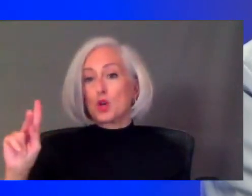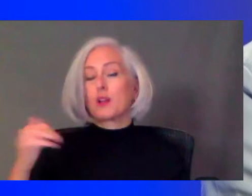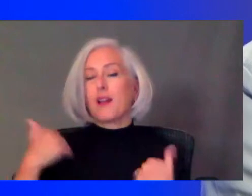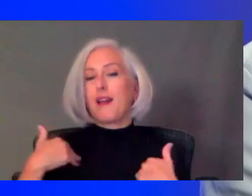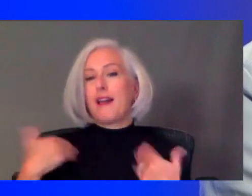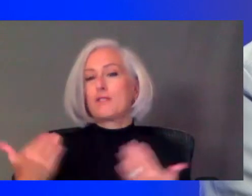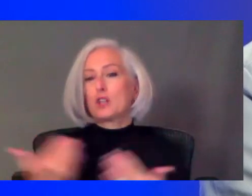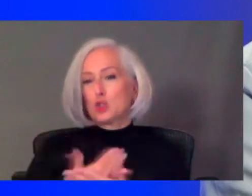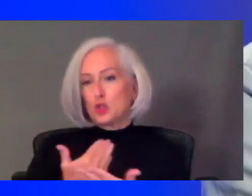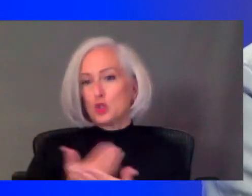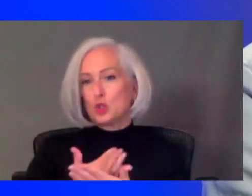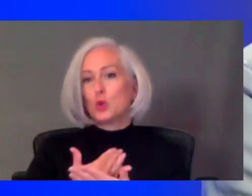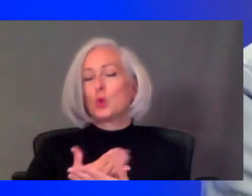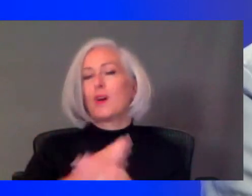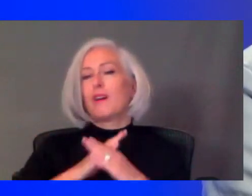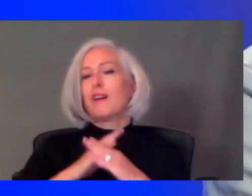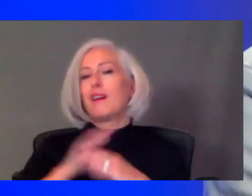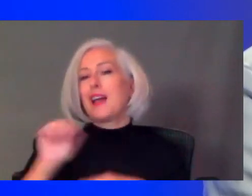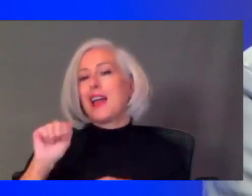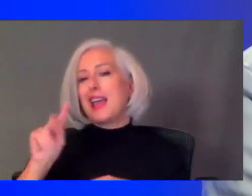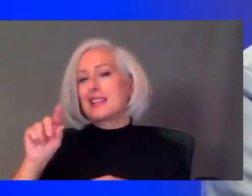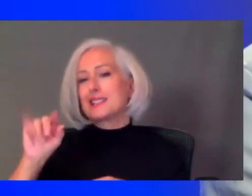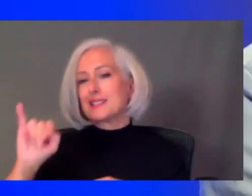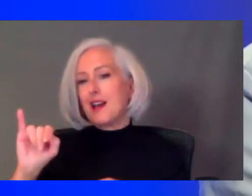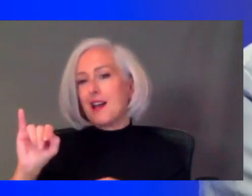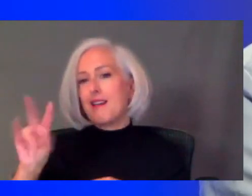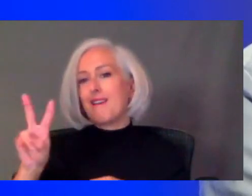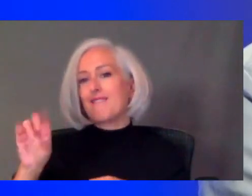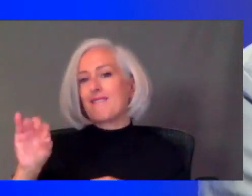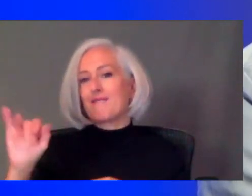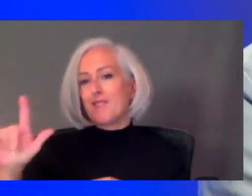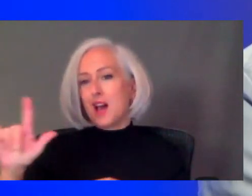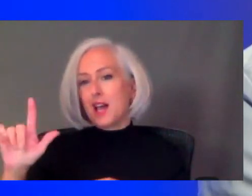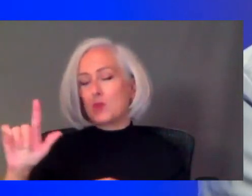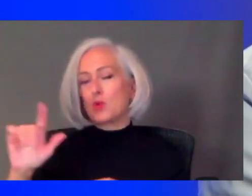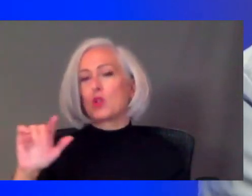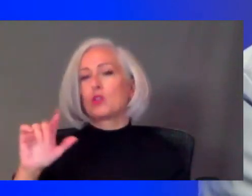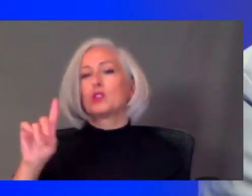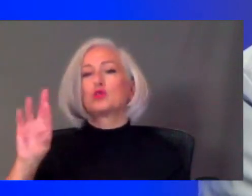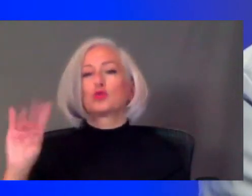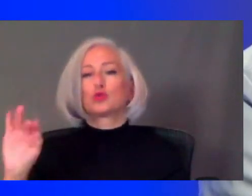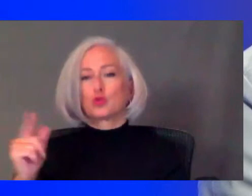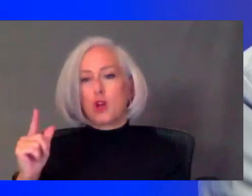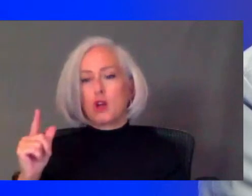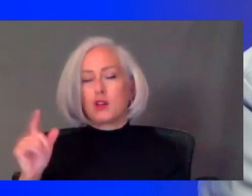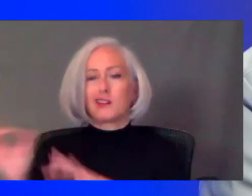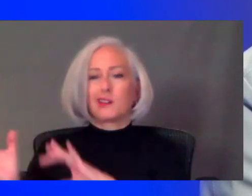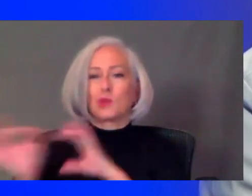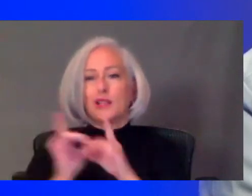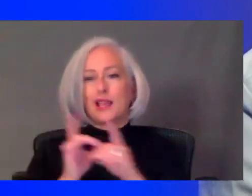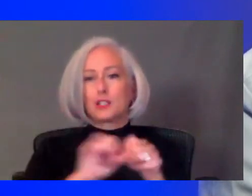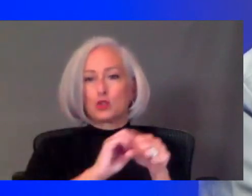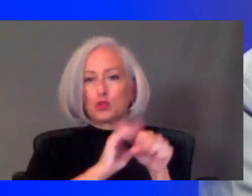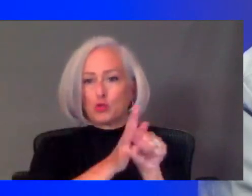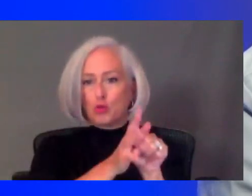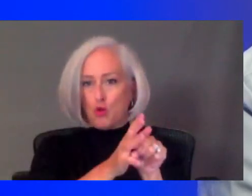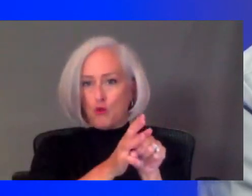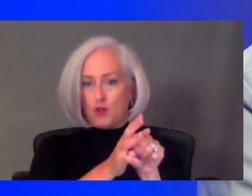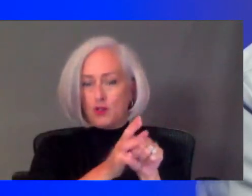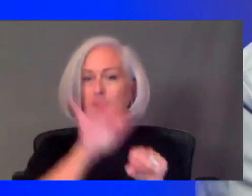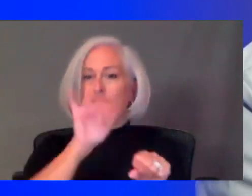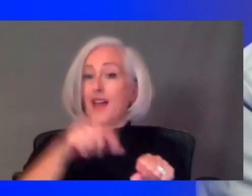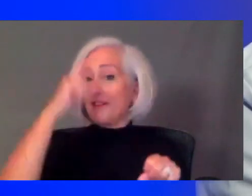Now, as Hawkeye's been telling us all along through this pandemic, we're early in understanding what this medication is, what the side effects